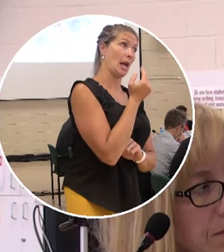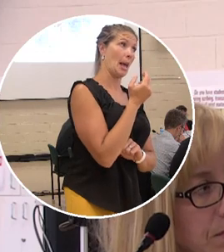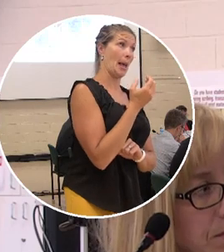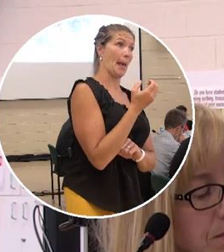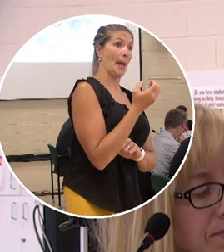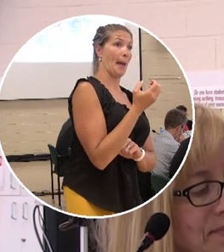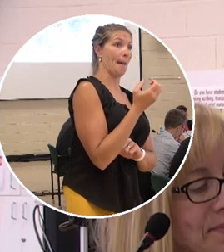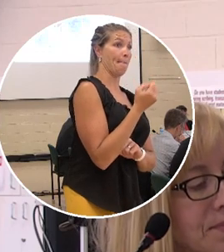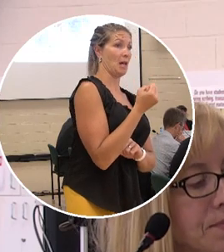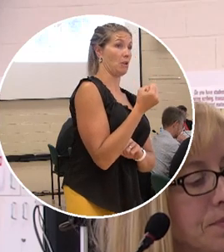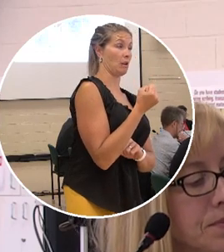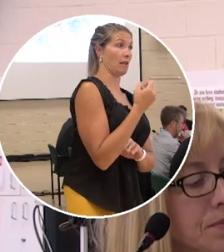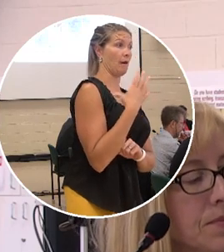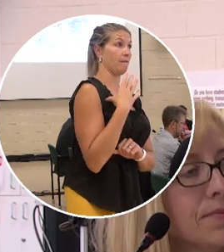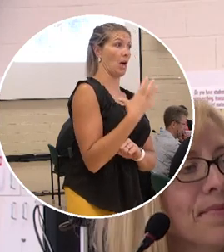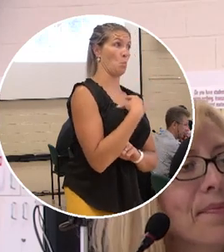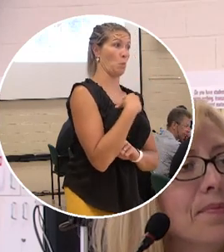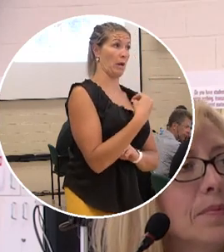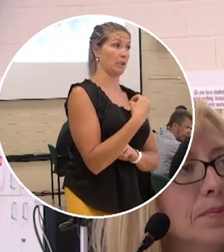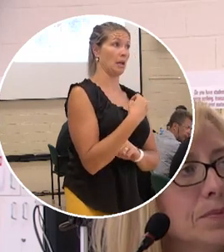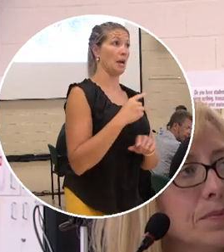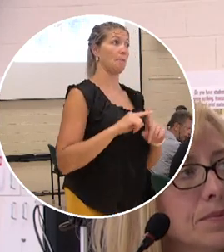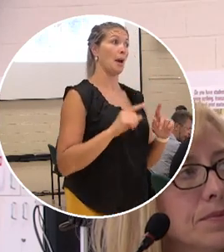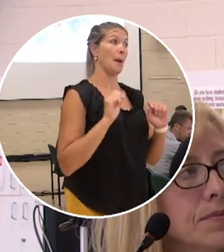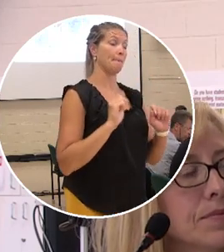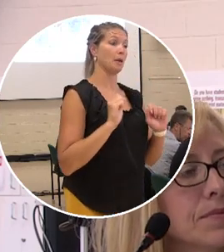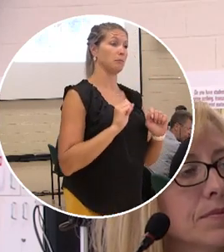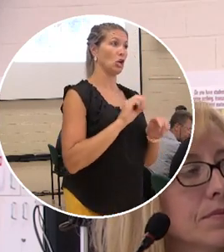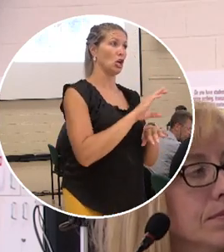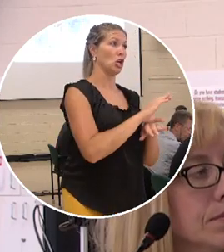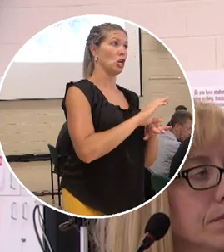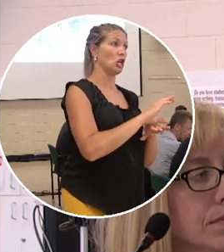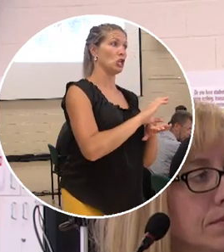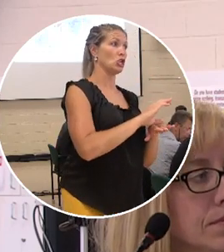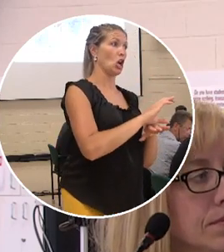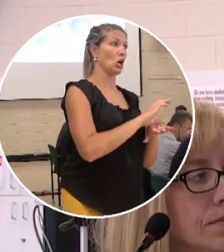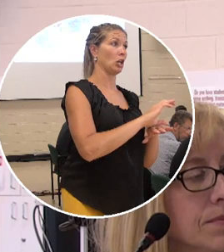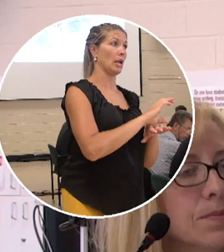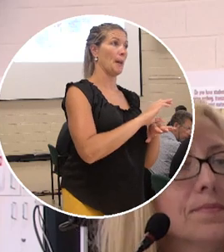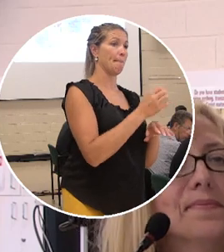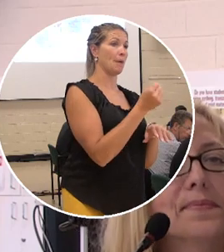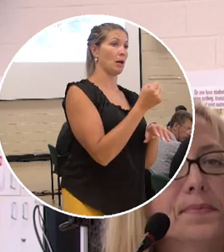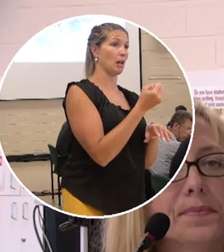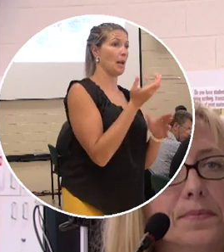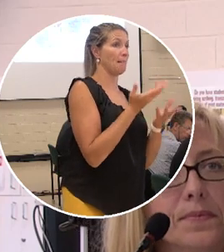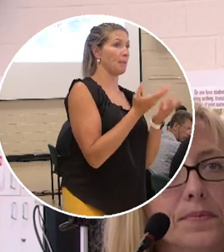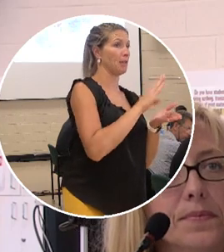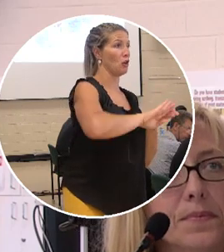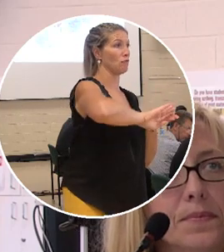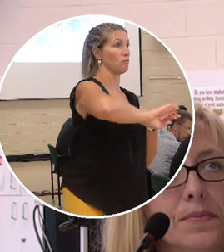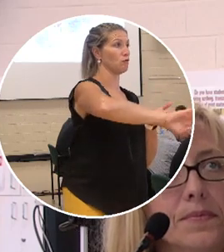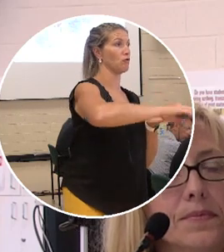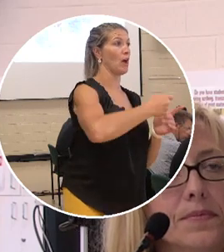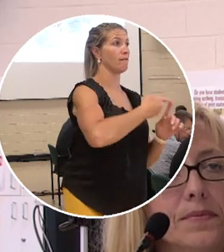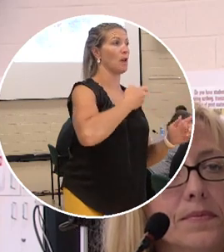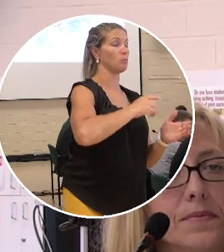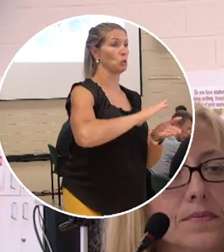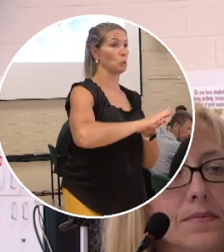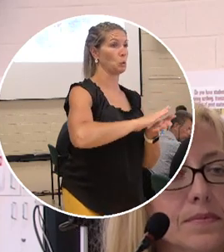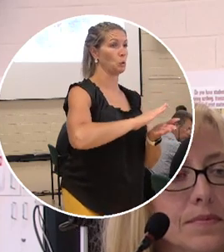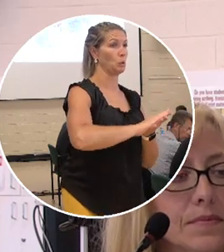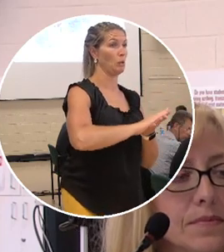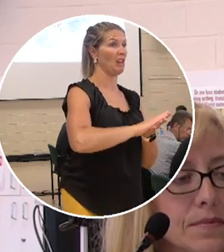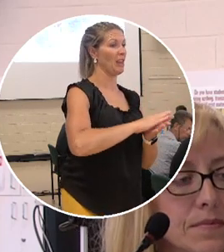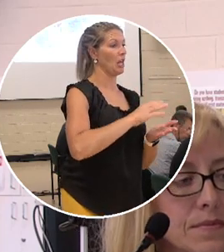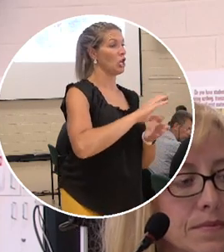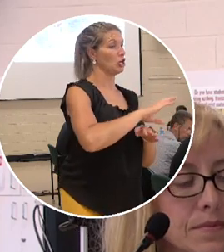be removed from the schools because of its sugar content. It will be put in the same category as